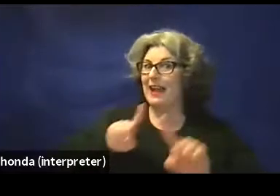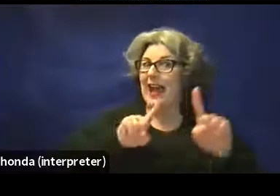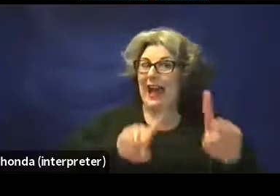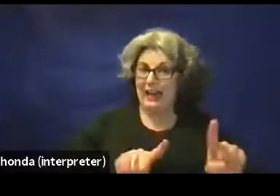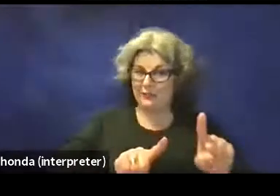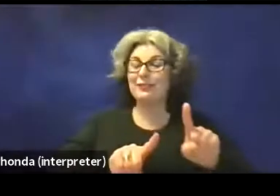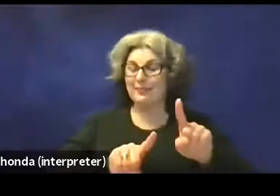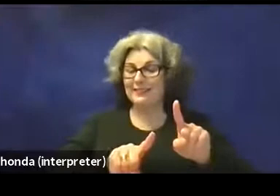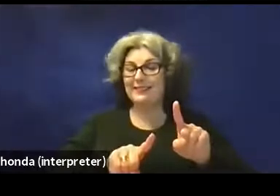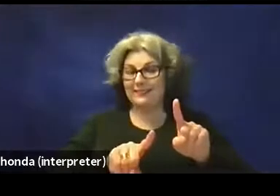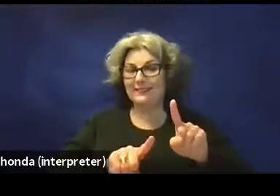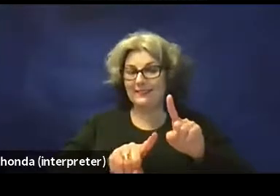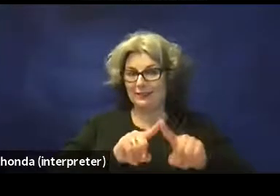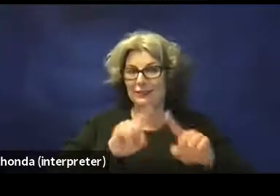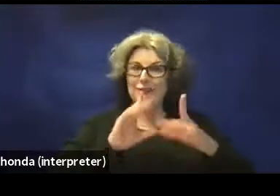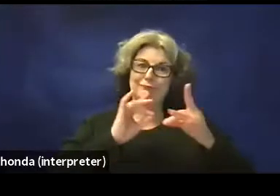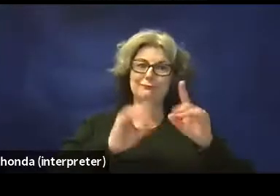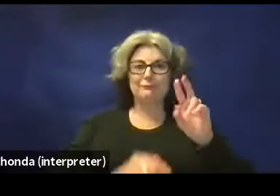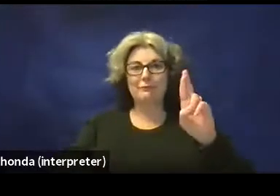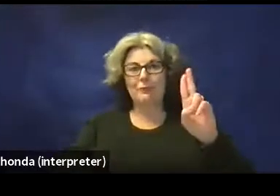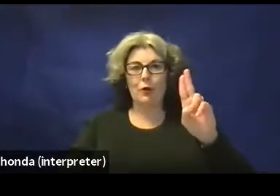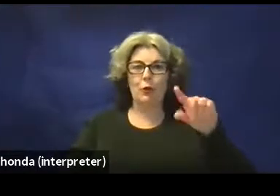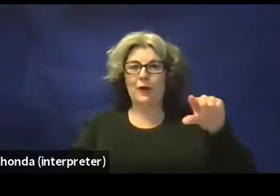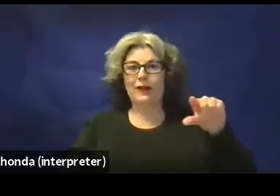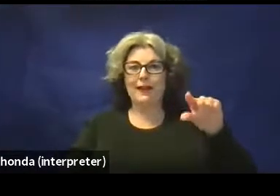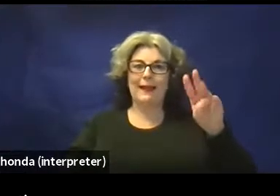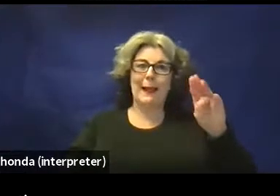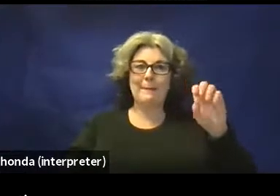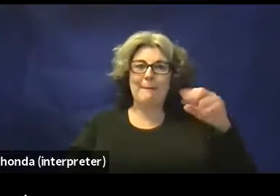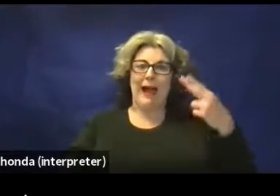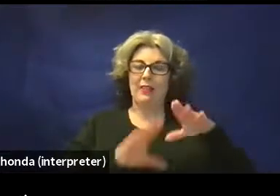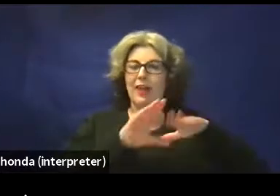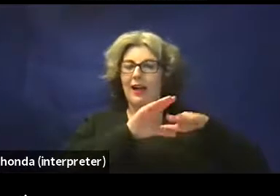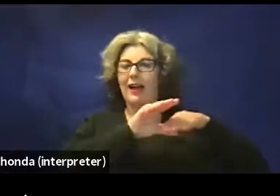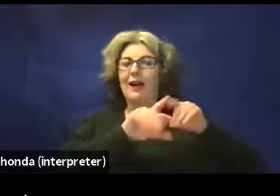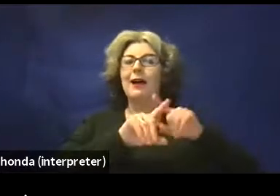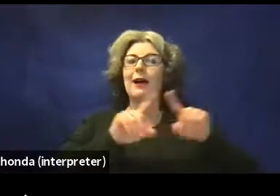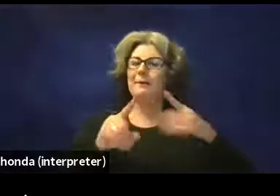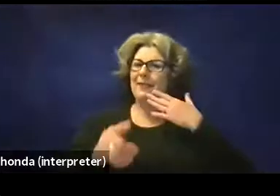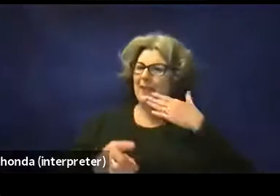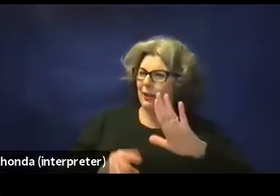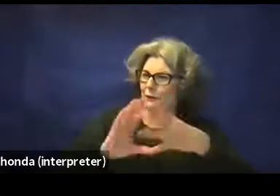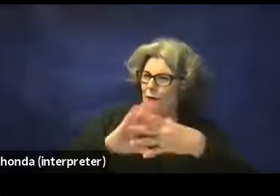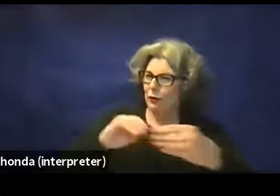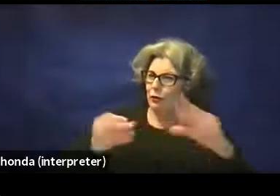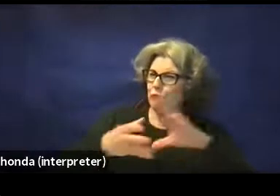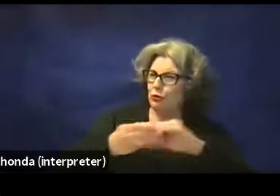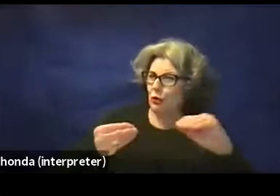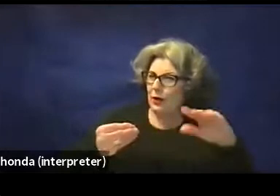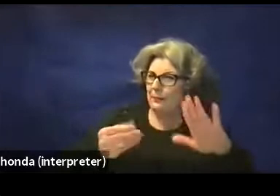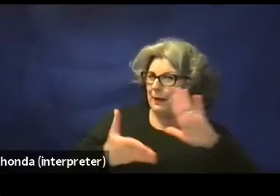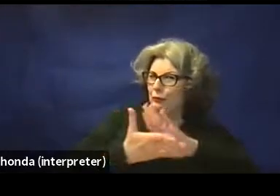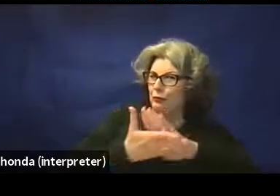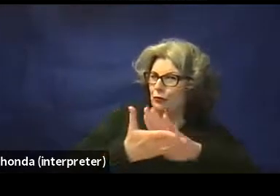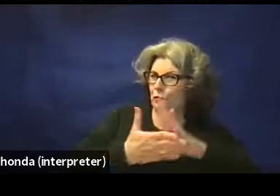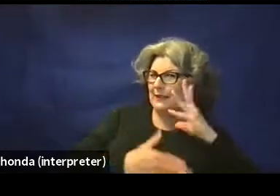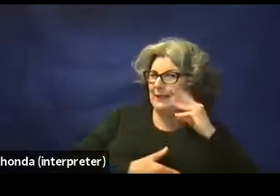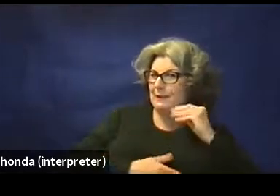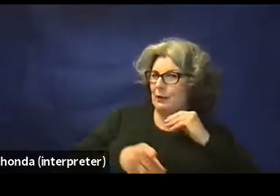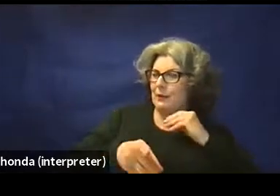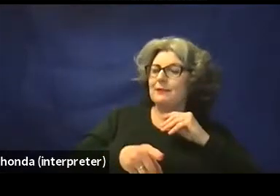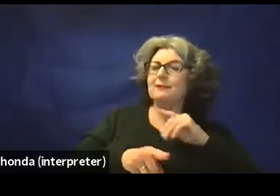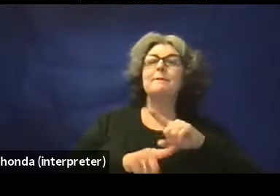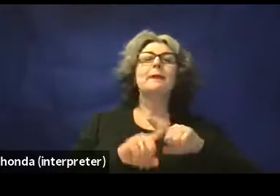to the runnings of our mouths. And so I really appreciate that personal story. And I think what's one of the things that